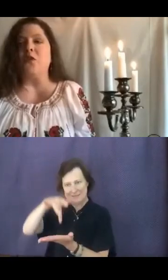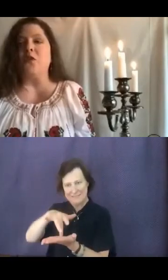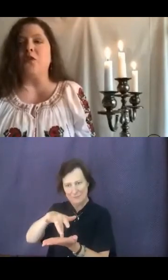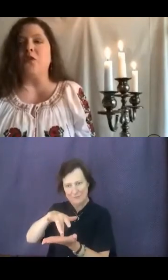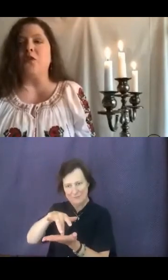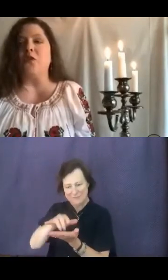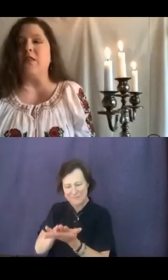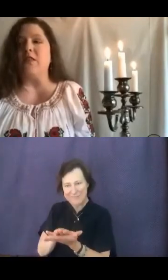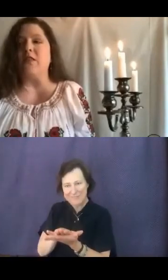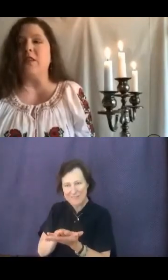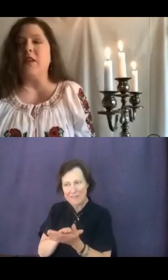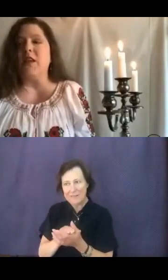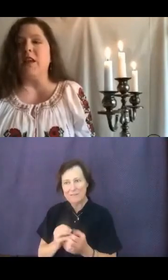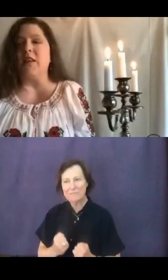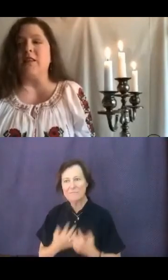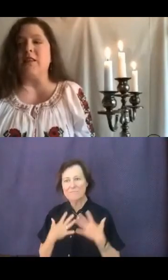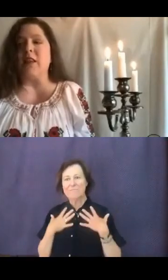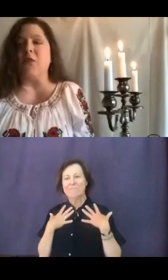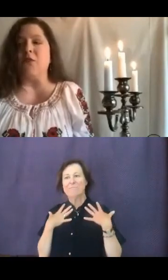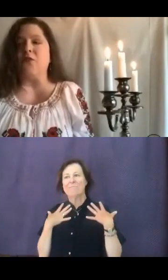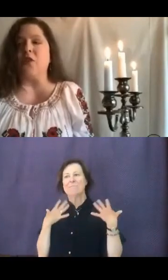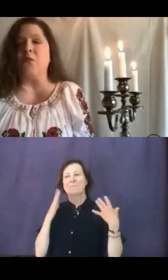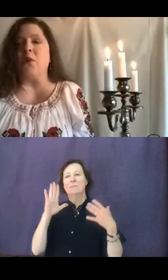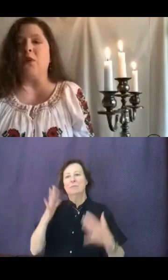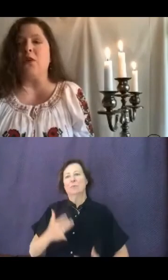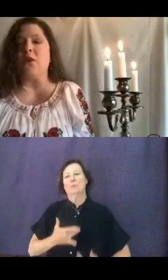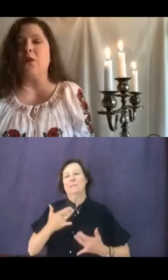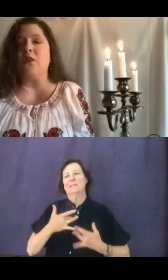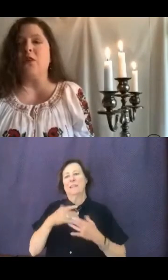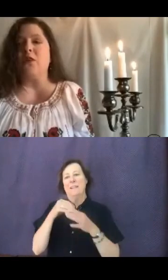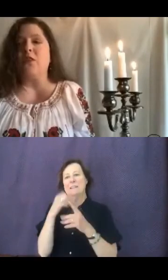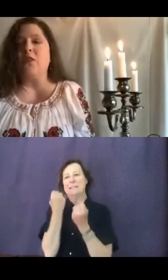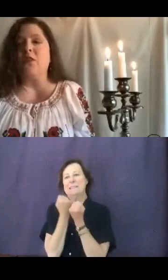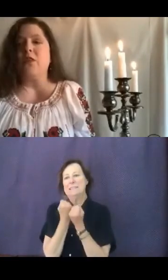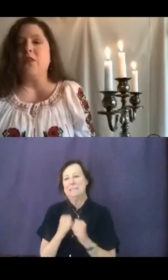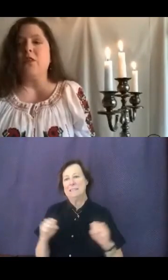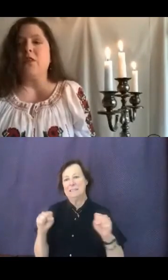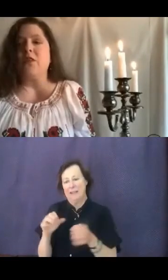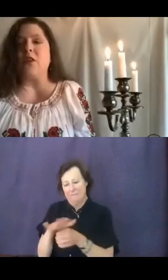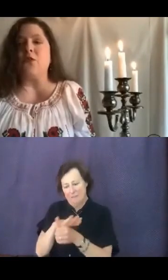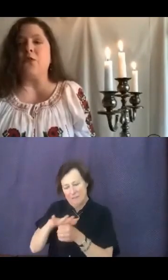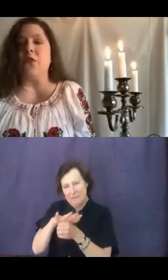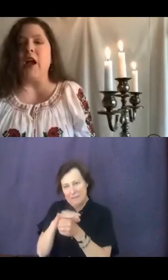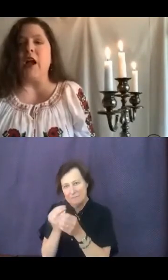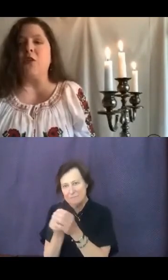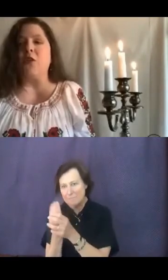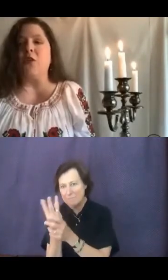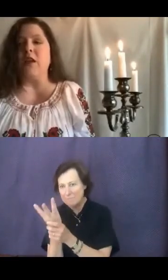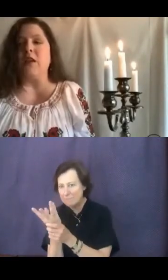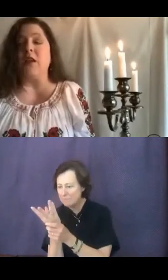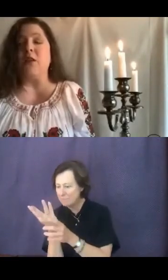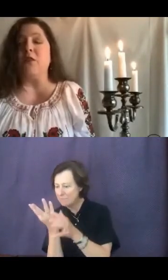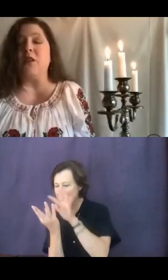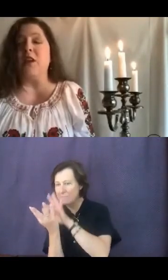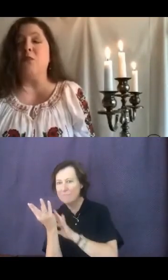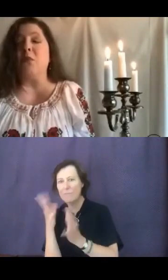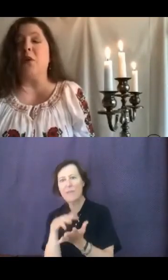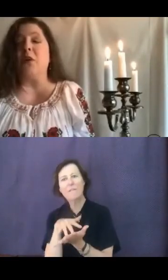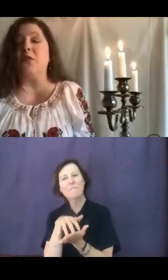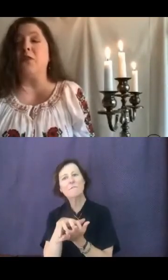Immerse your senses in this safe chamber. Such fragile beauty